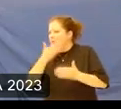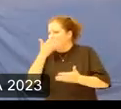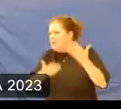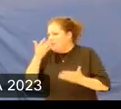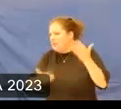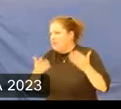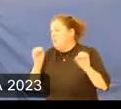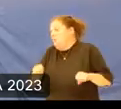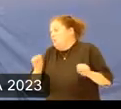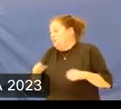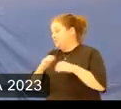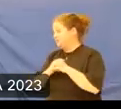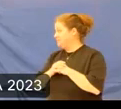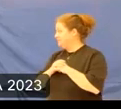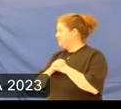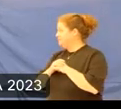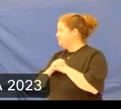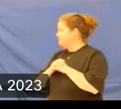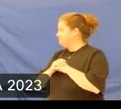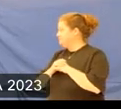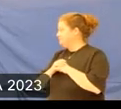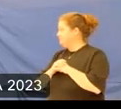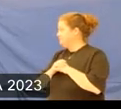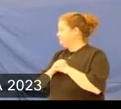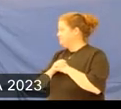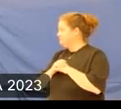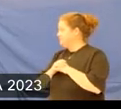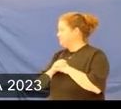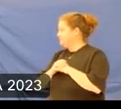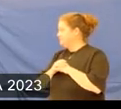there's a self-destruct button, you know, so